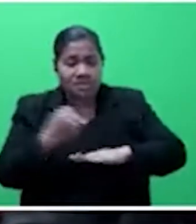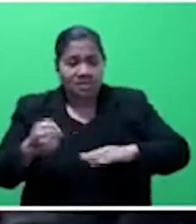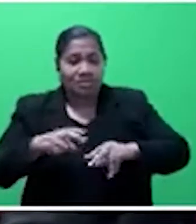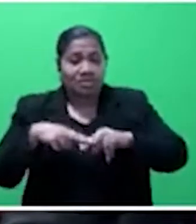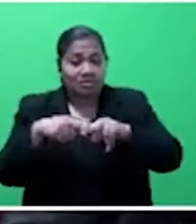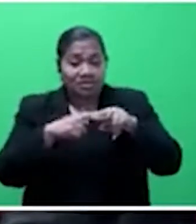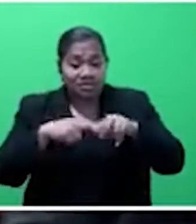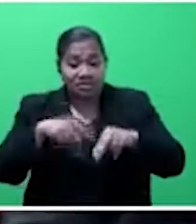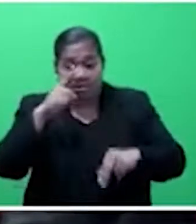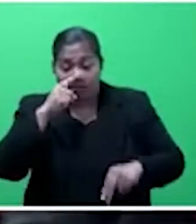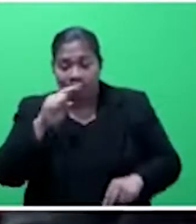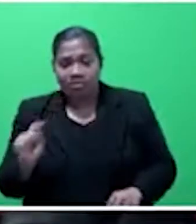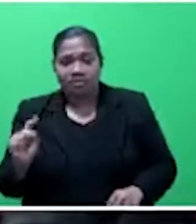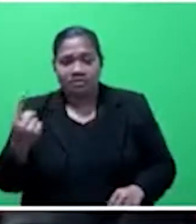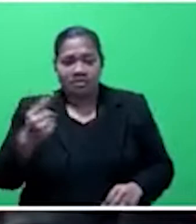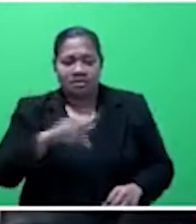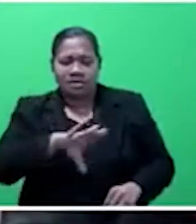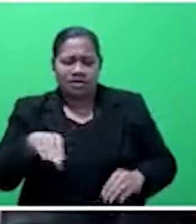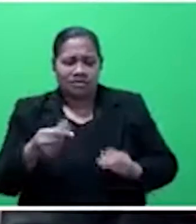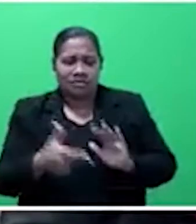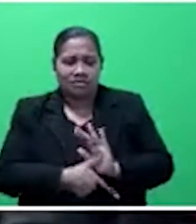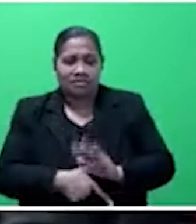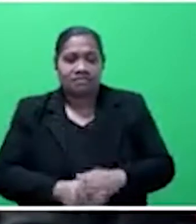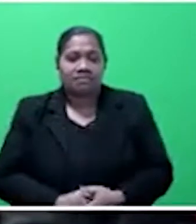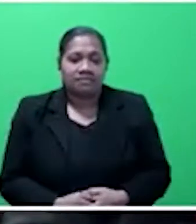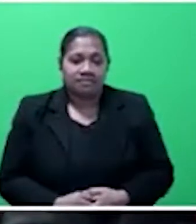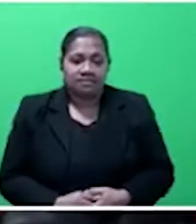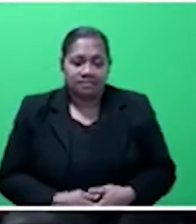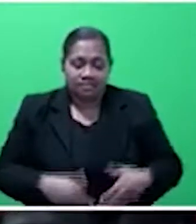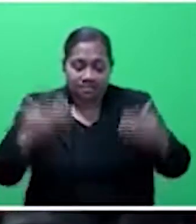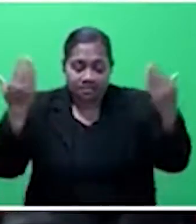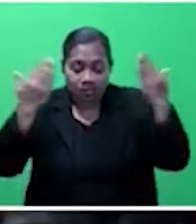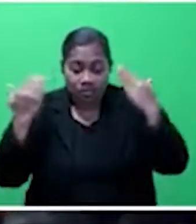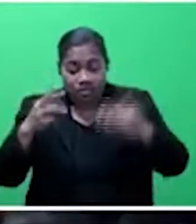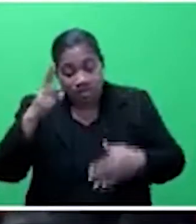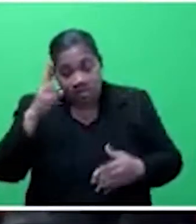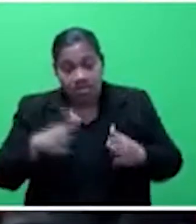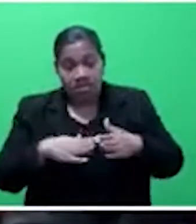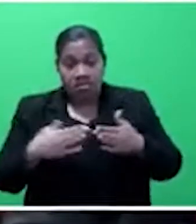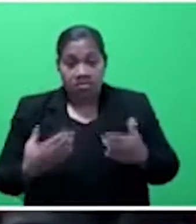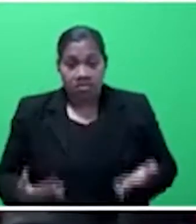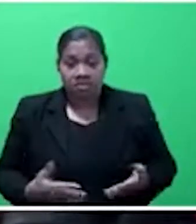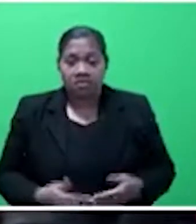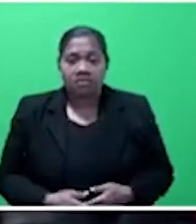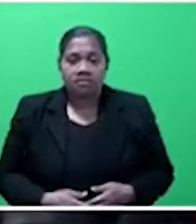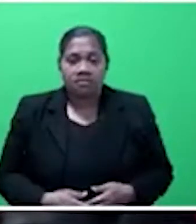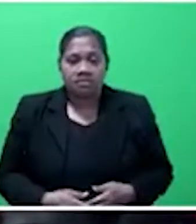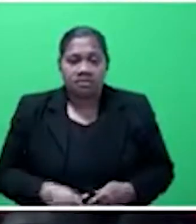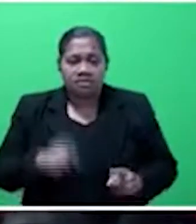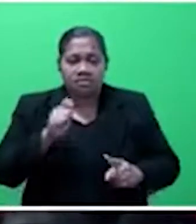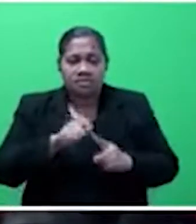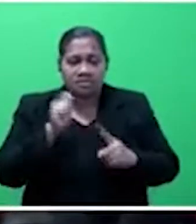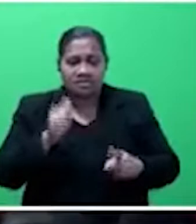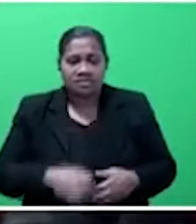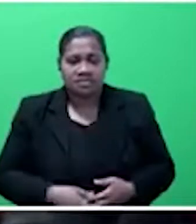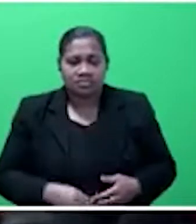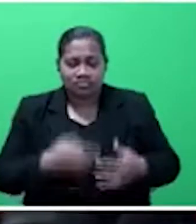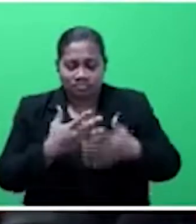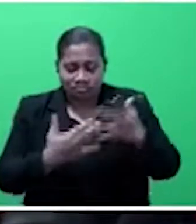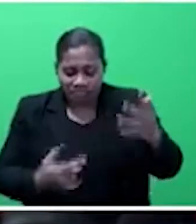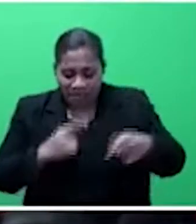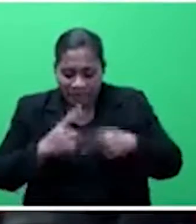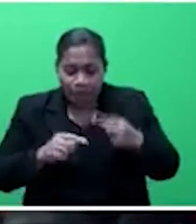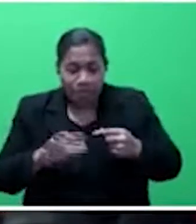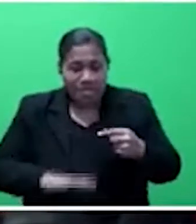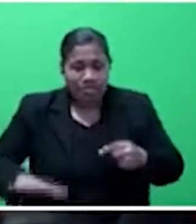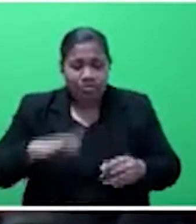people first every time. Mr. Speaker, sir, I now turn to specific remarks relating to the areas of employment,